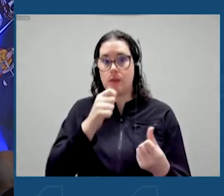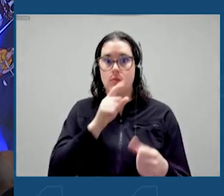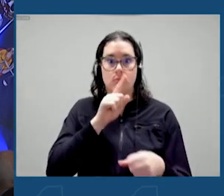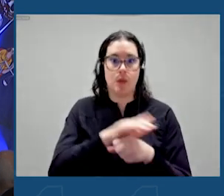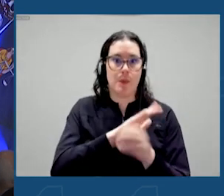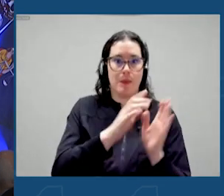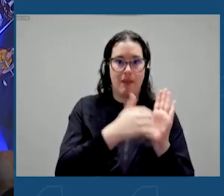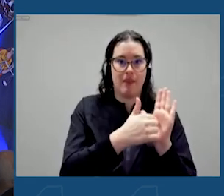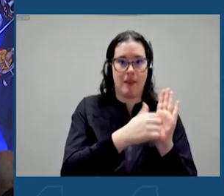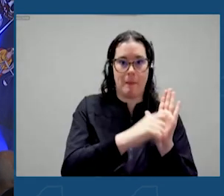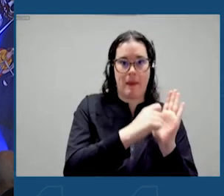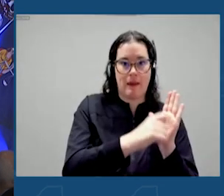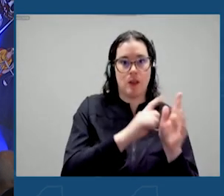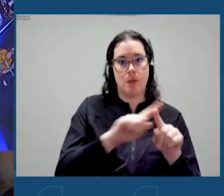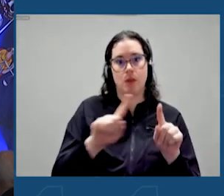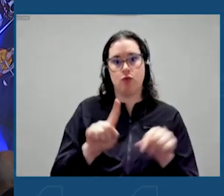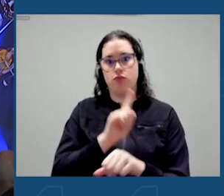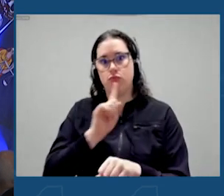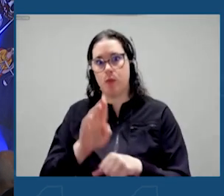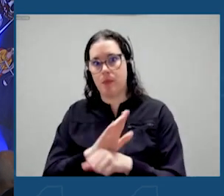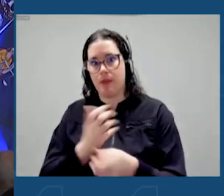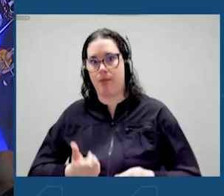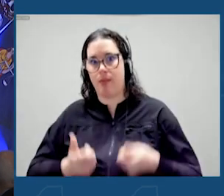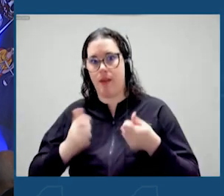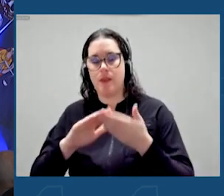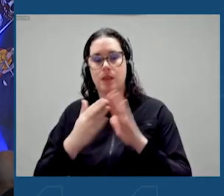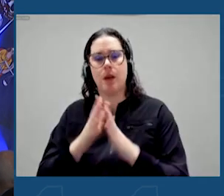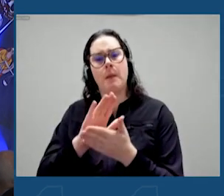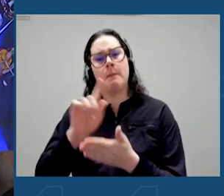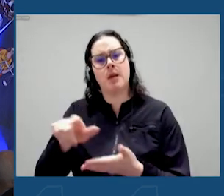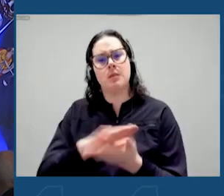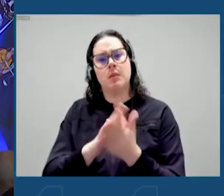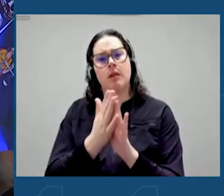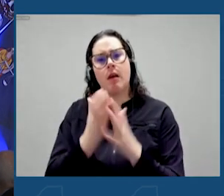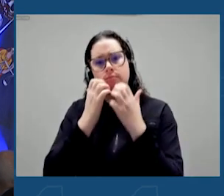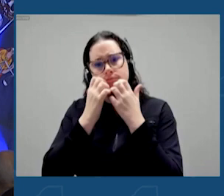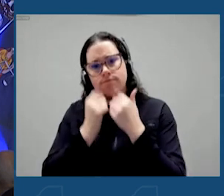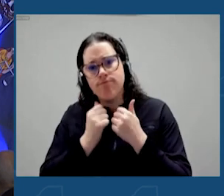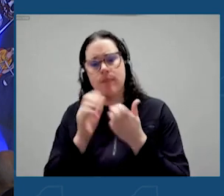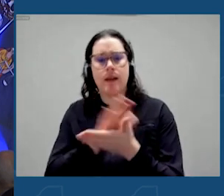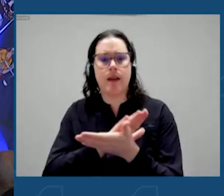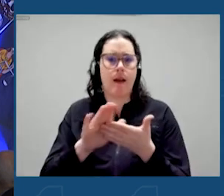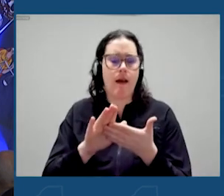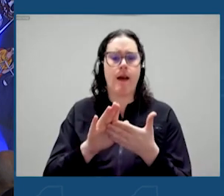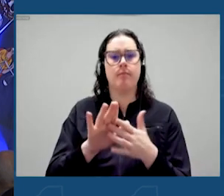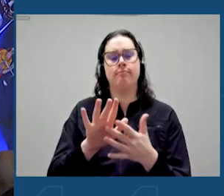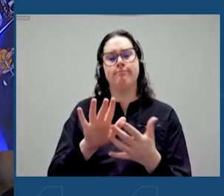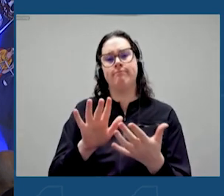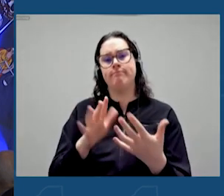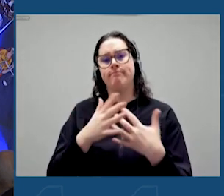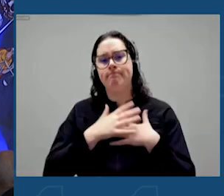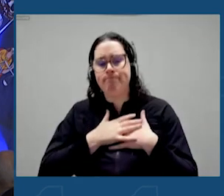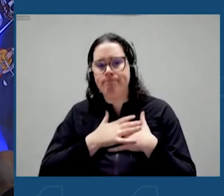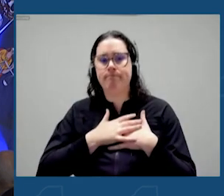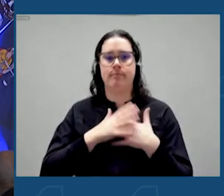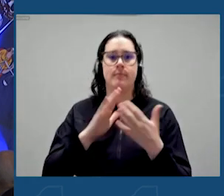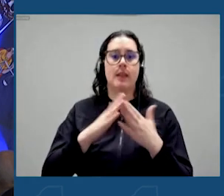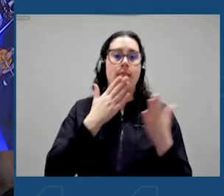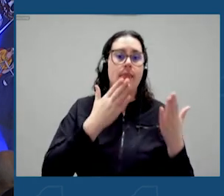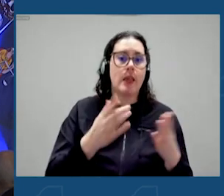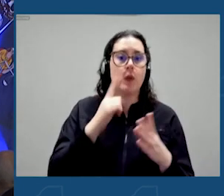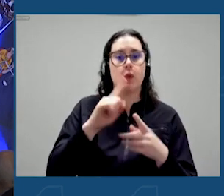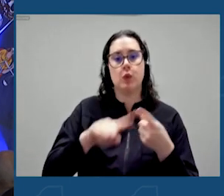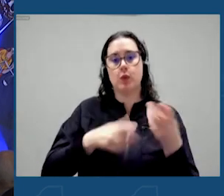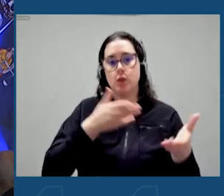in the reality of our city. We must become a loving, kind, caring city again, and saying thank you to these servers and smile and acknowledging them,